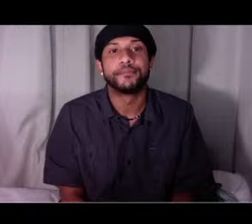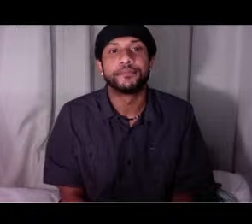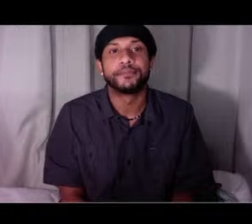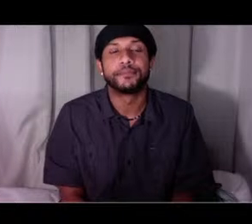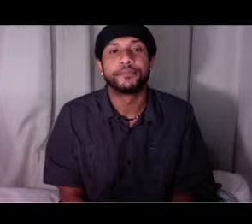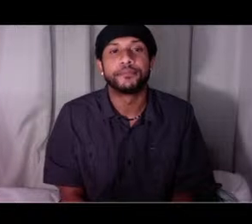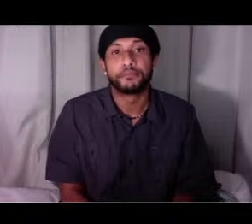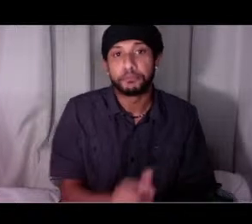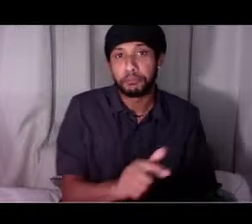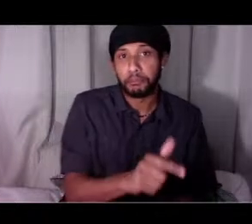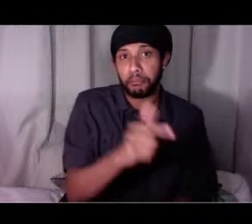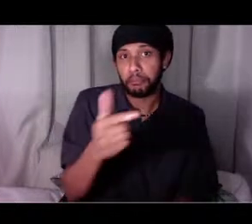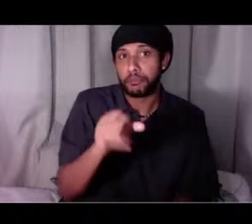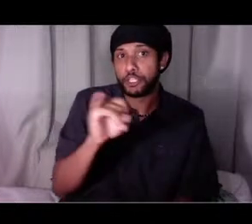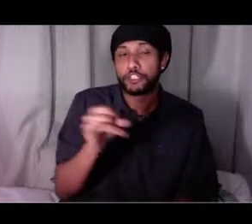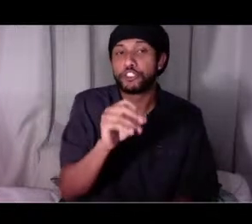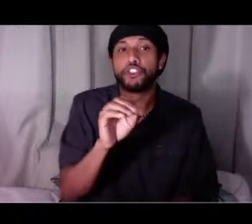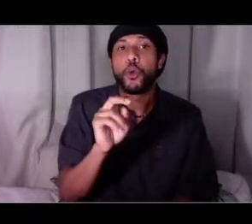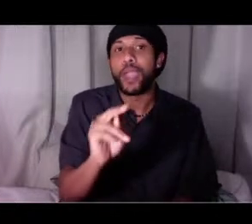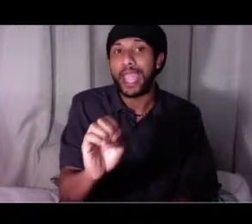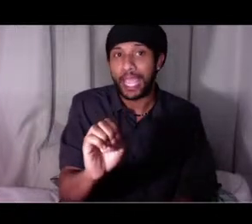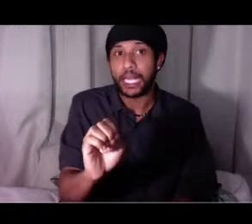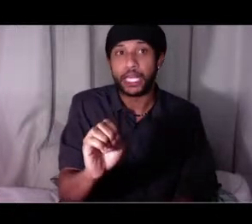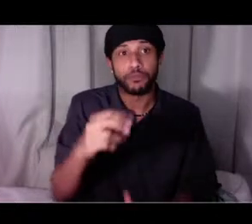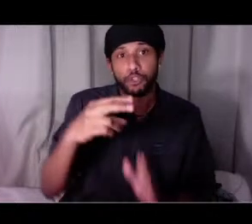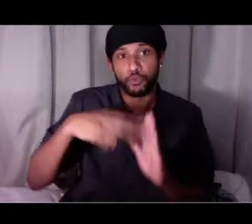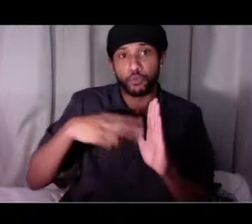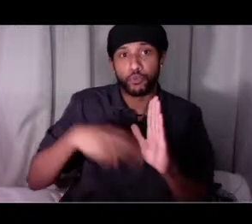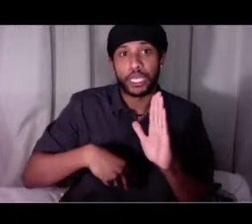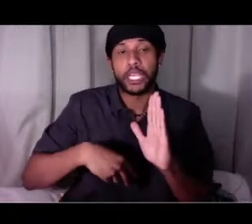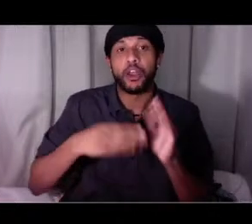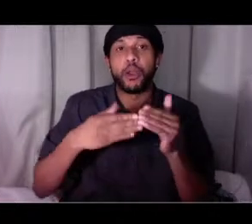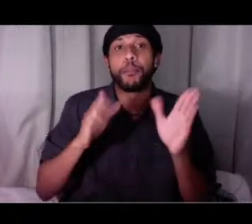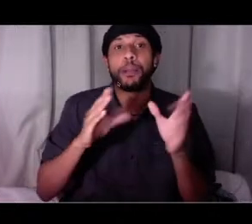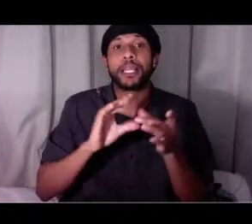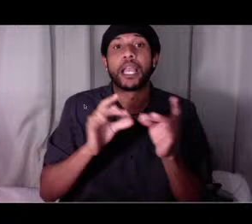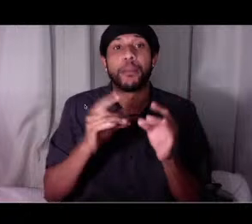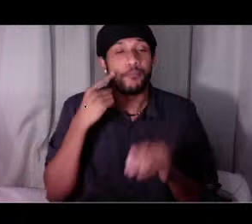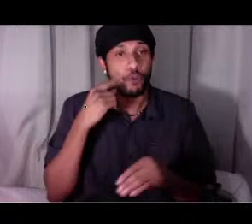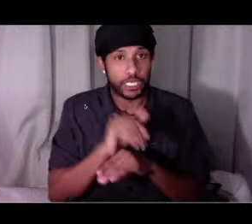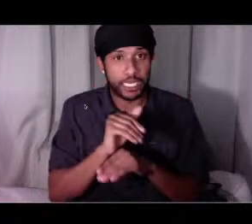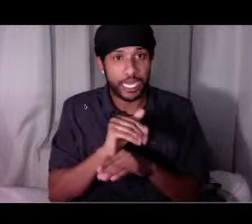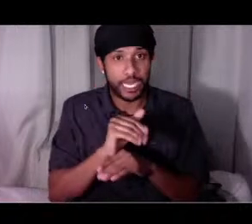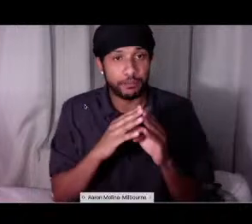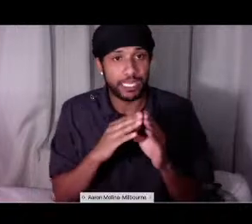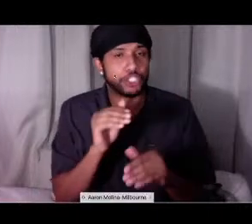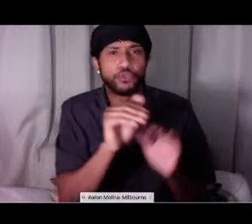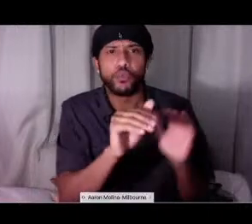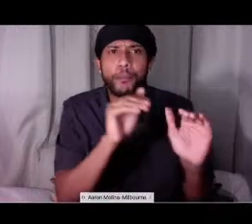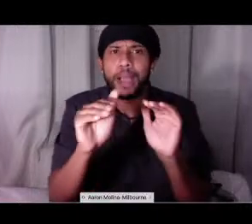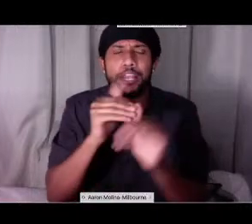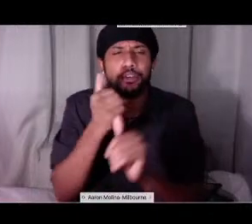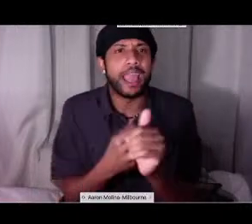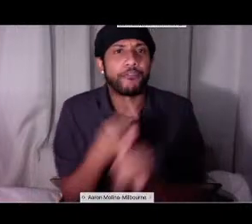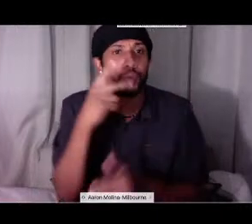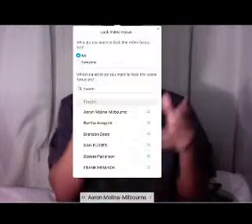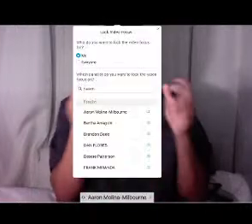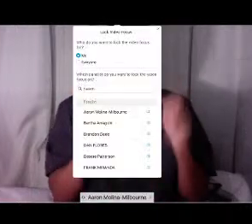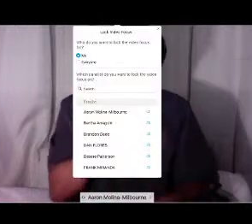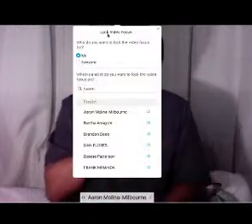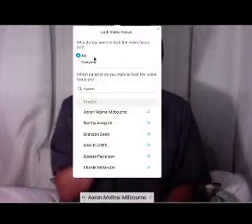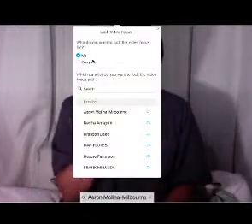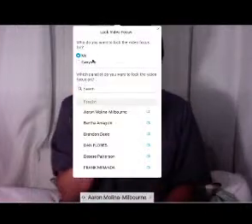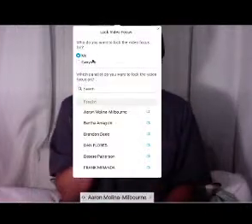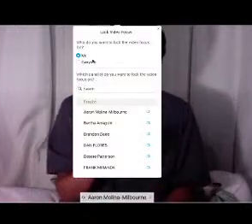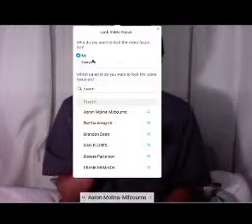ahead and defer to Miss Joan Medina to read our public comments for tonight's meeting just a reminder to everybody that's listening um first of all thank you for the